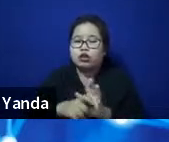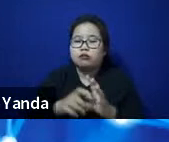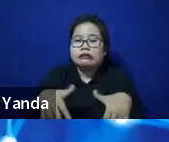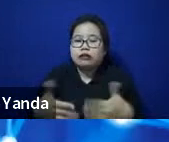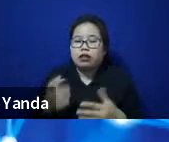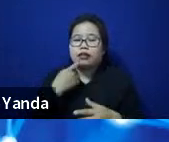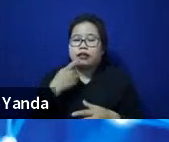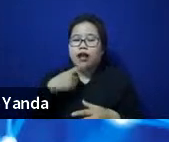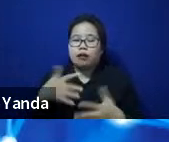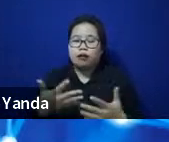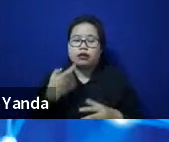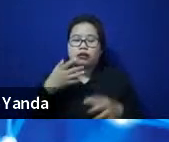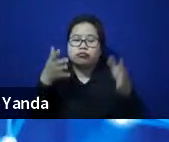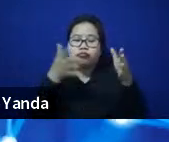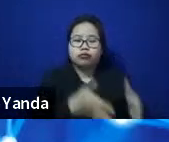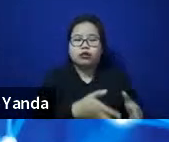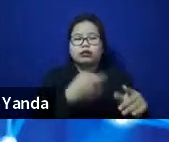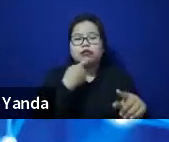active and visible.